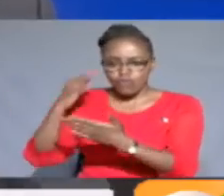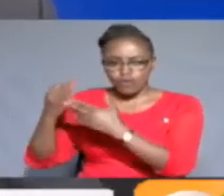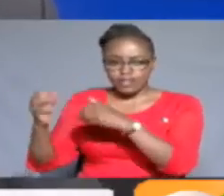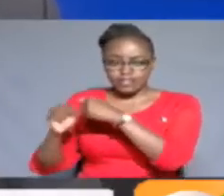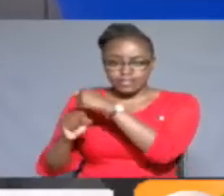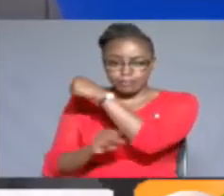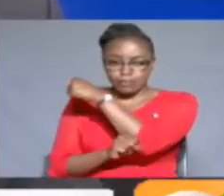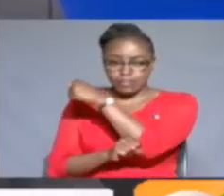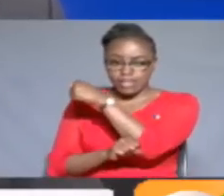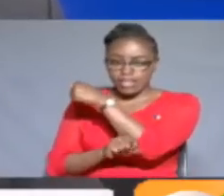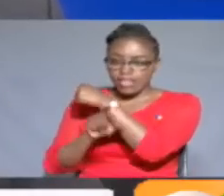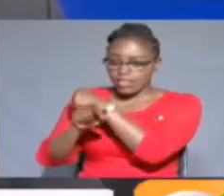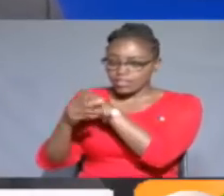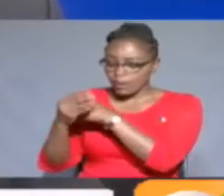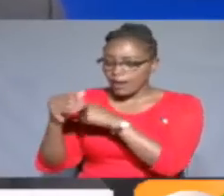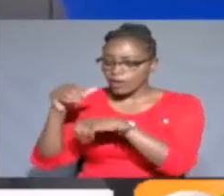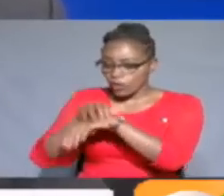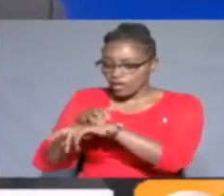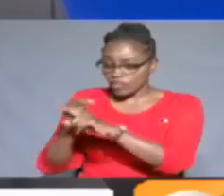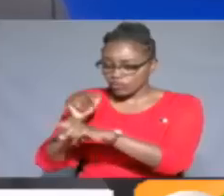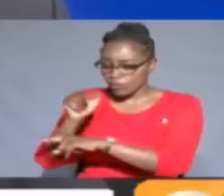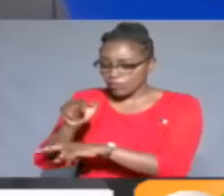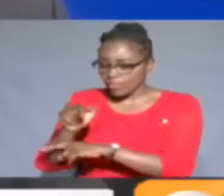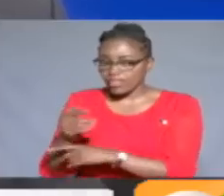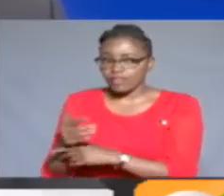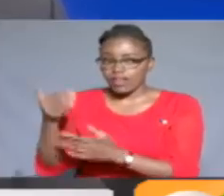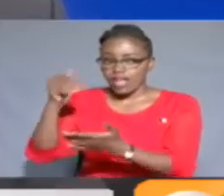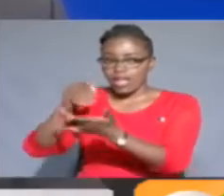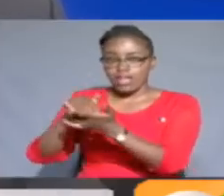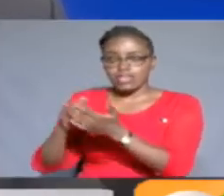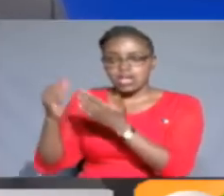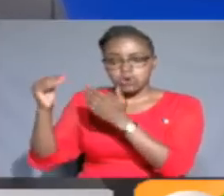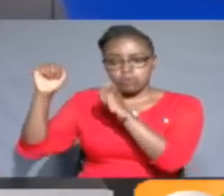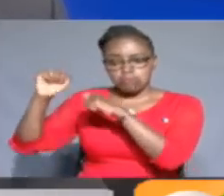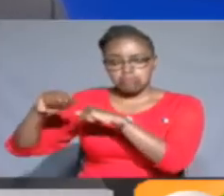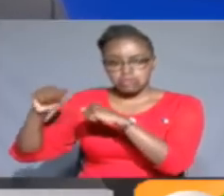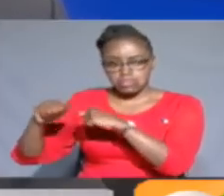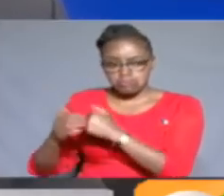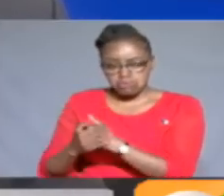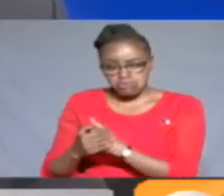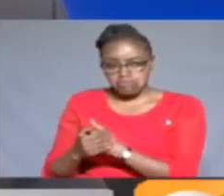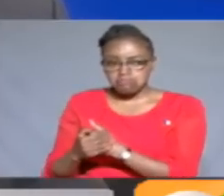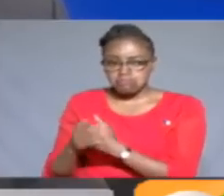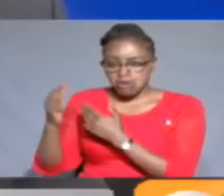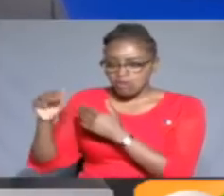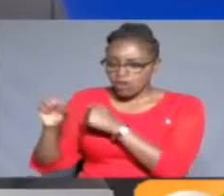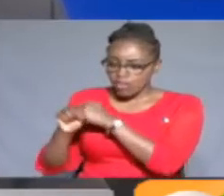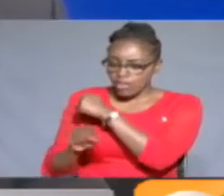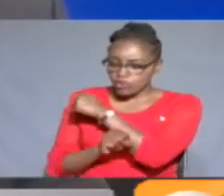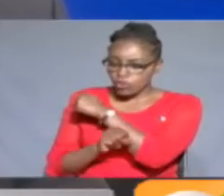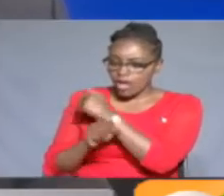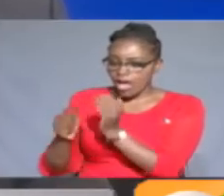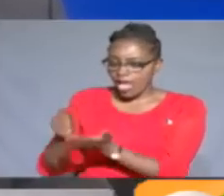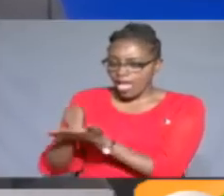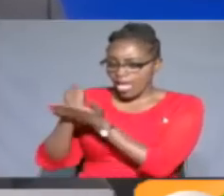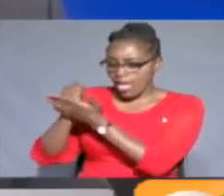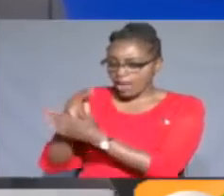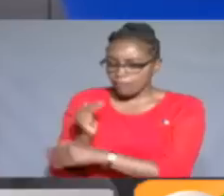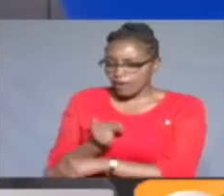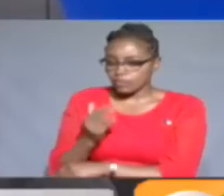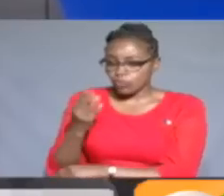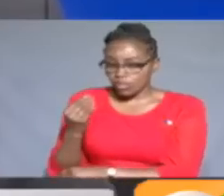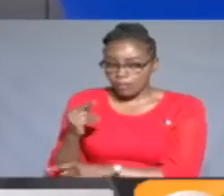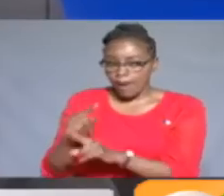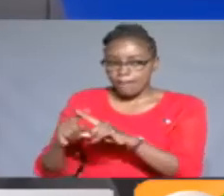So that is where the money came from. So again, we may hope that the donors will help us with the money. Mm. But I think